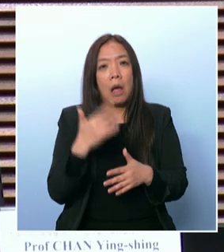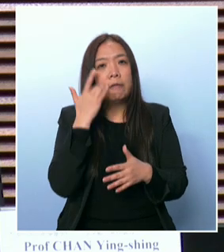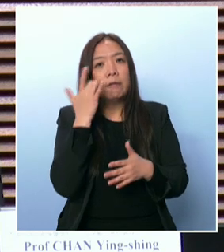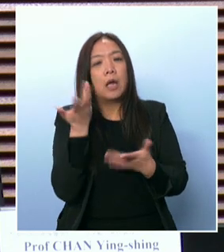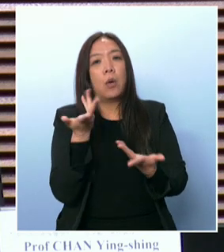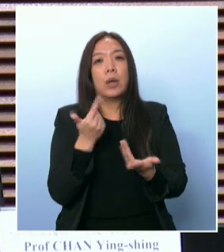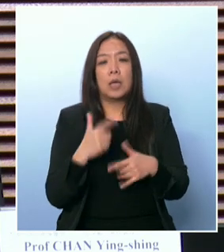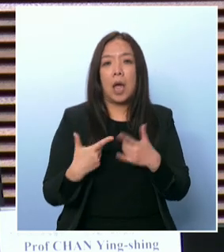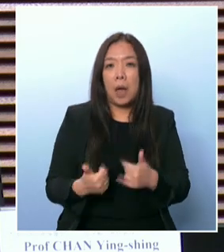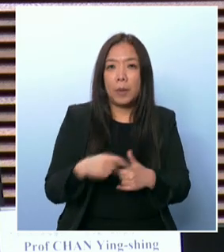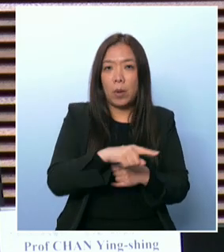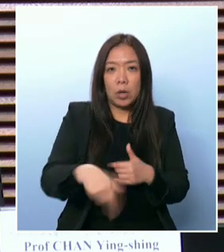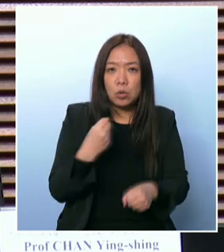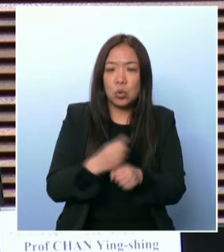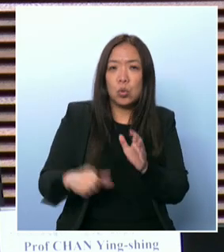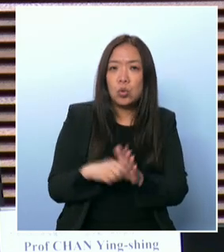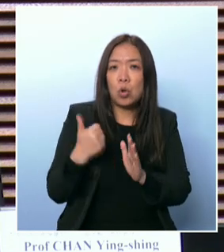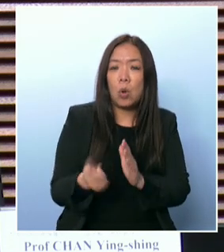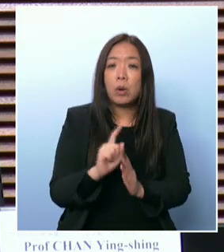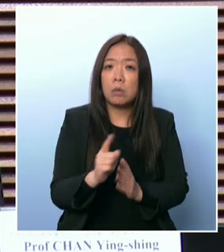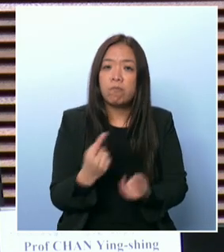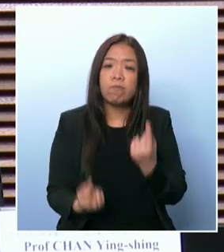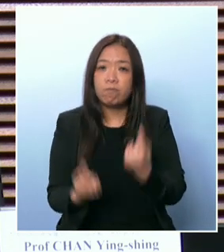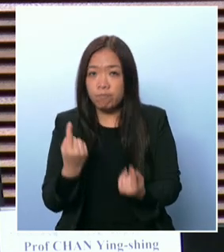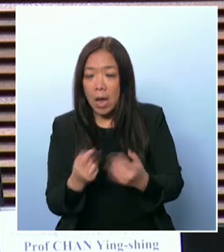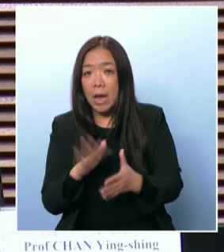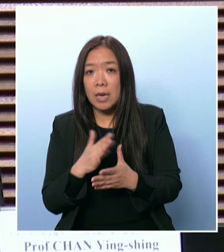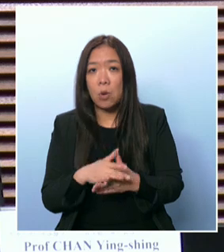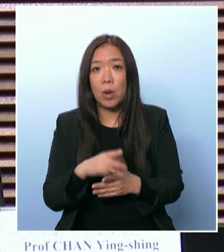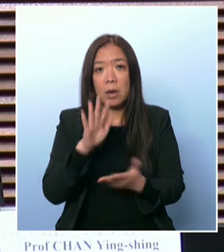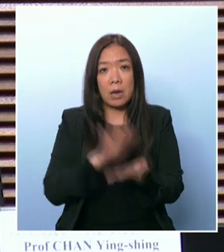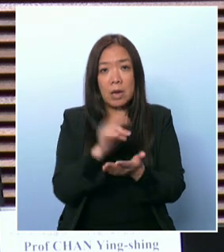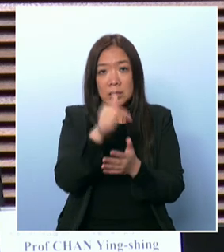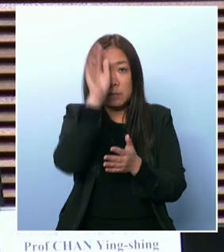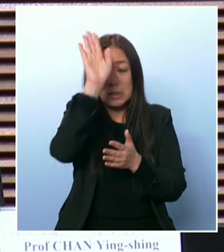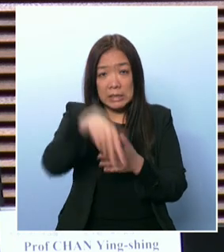pork meat. Now, of course, we would like to provide them with the best facility